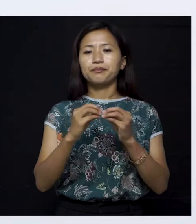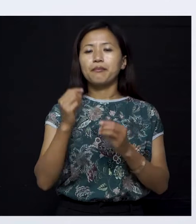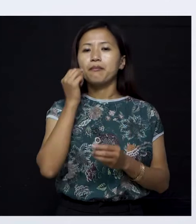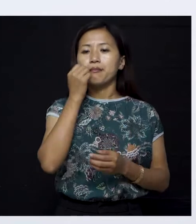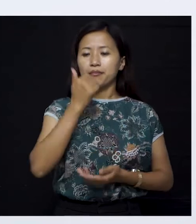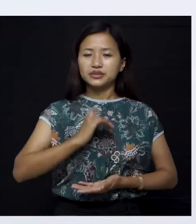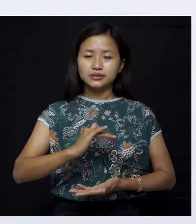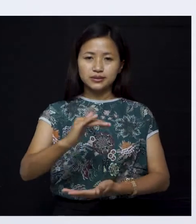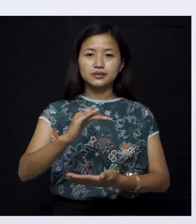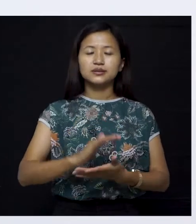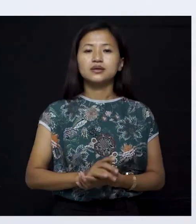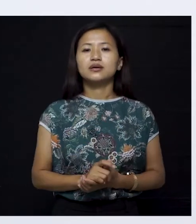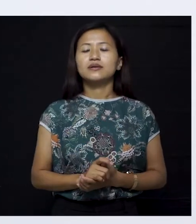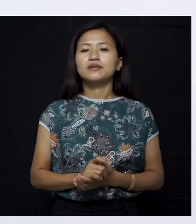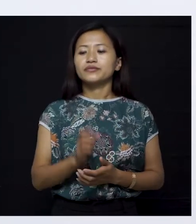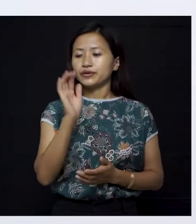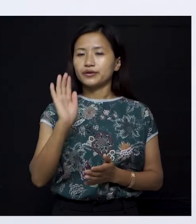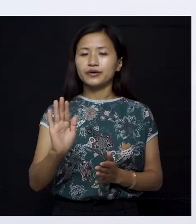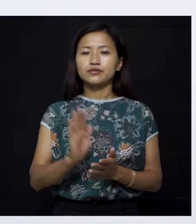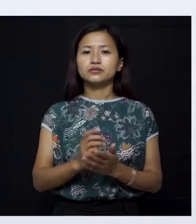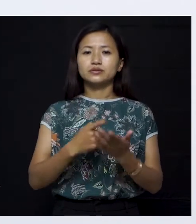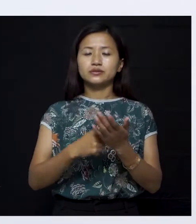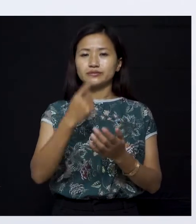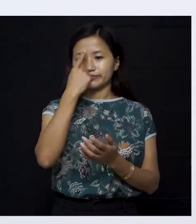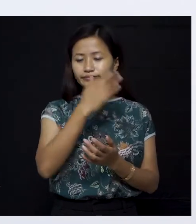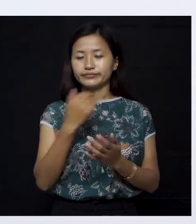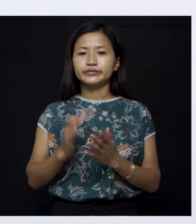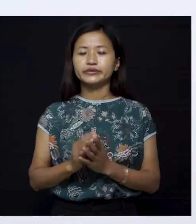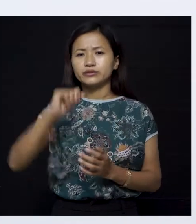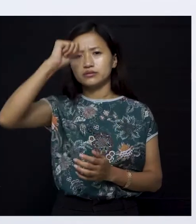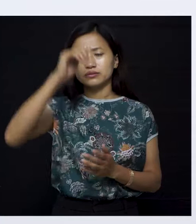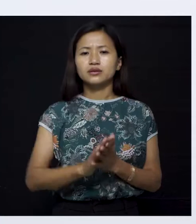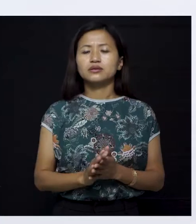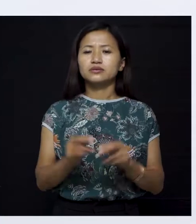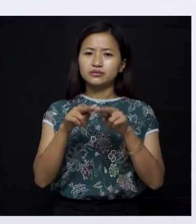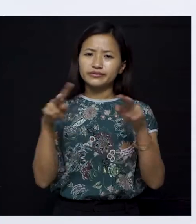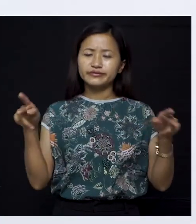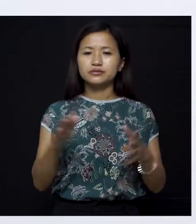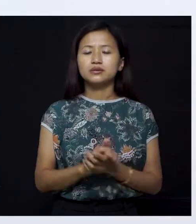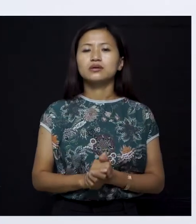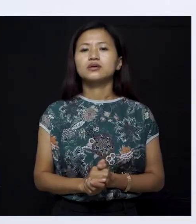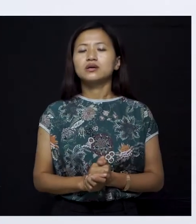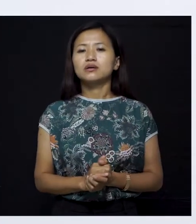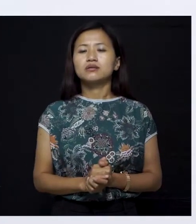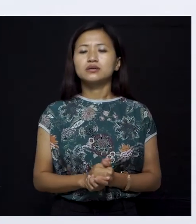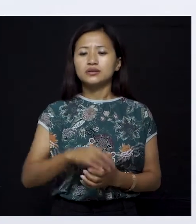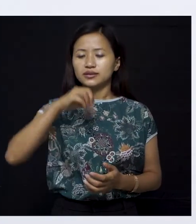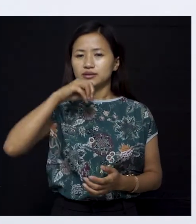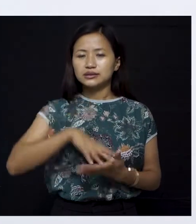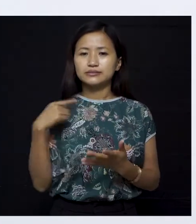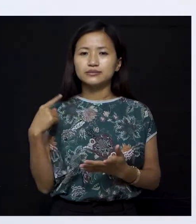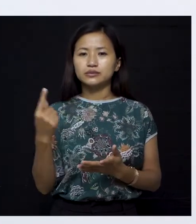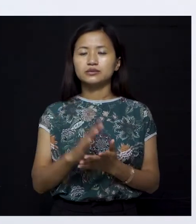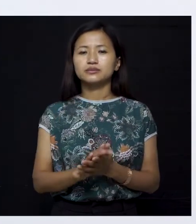see that the trust that they have on the religious leaders, the priest, right? They trusted him so much. And since the young priest said that he